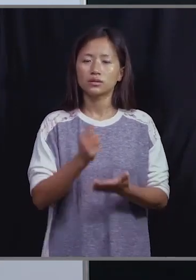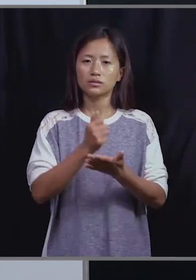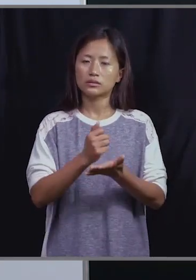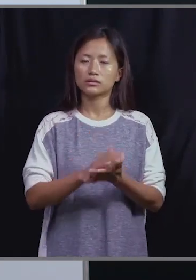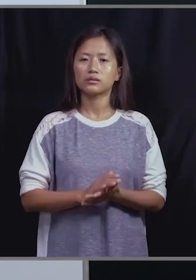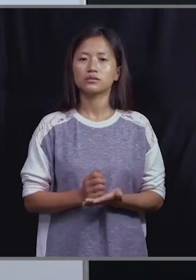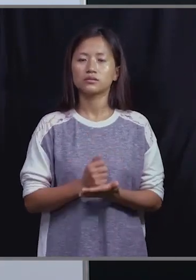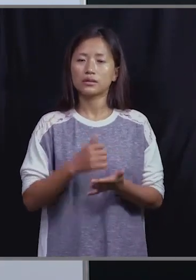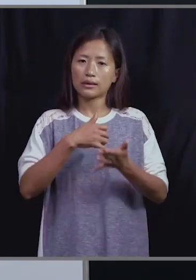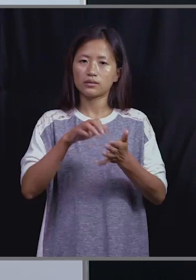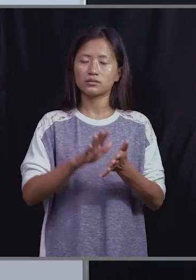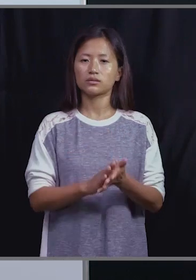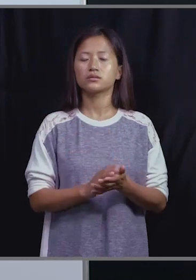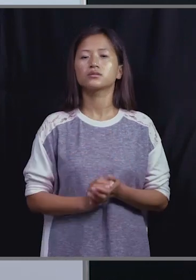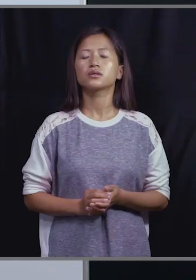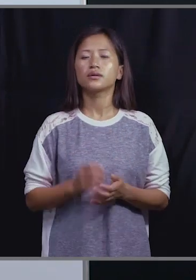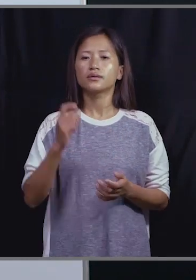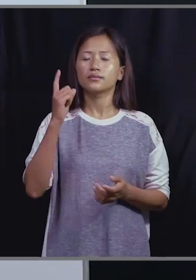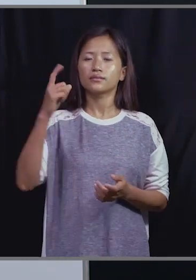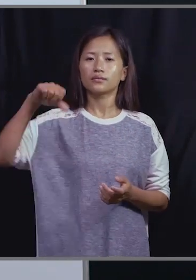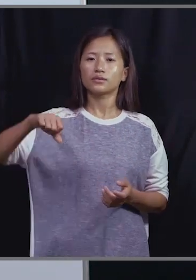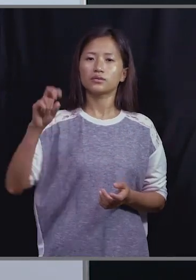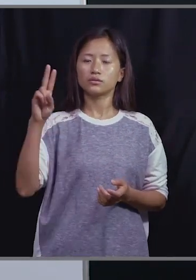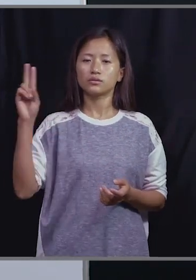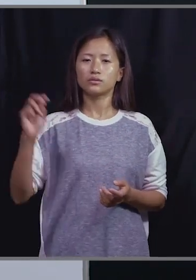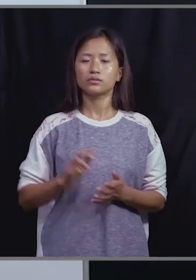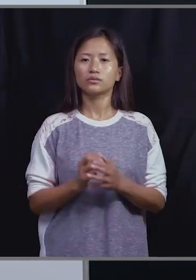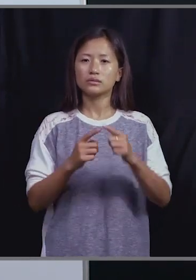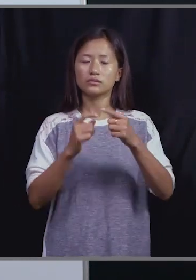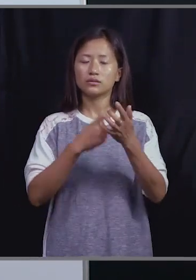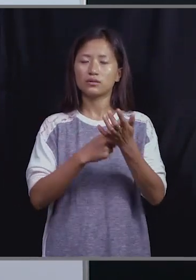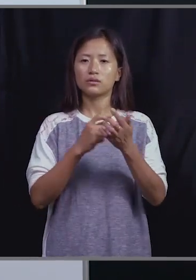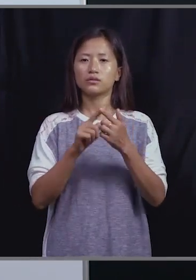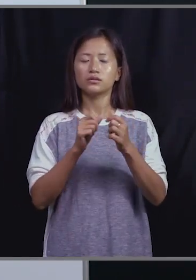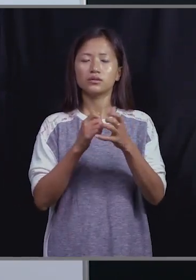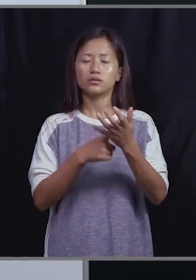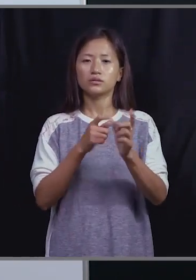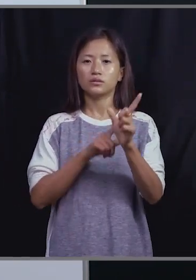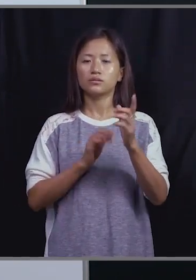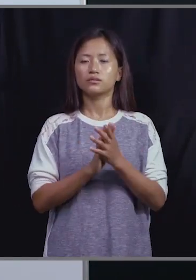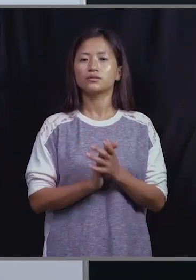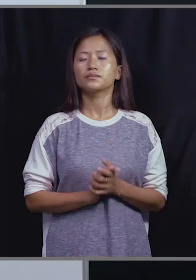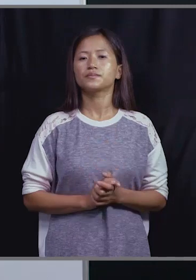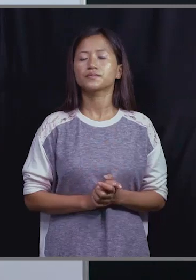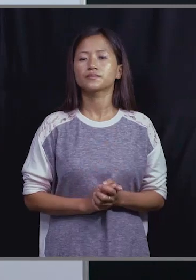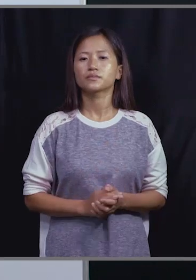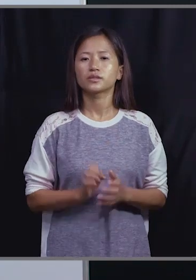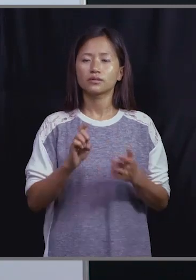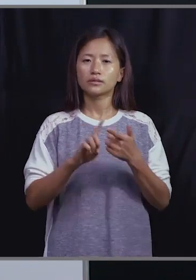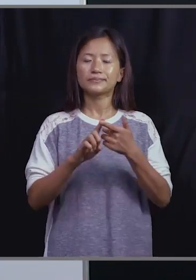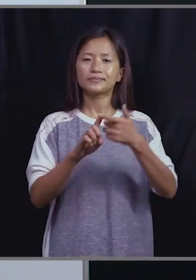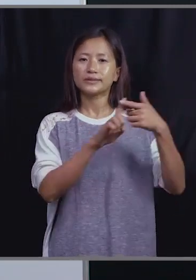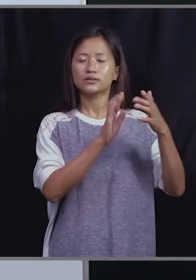decided to cancel this 1922 treaty. Okay, so this is under the Baltic Republic, mostly referring to the Eastern